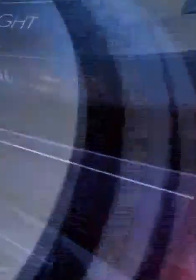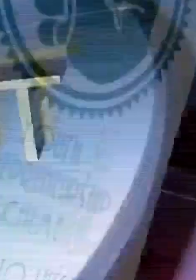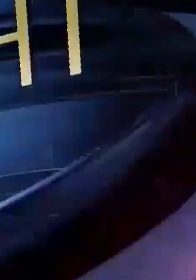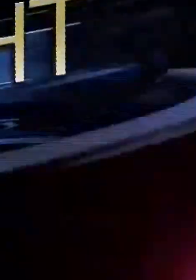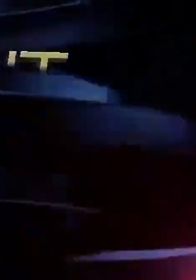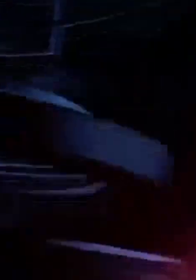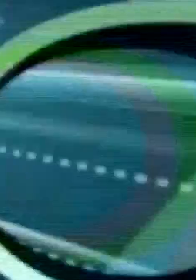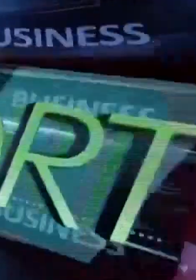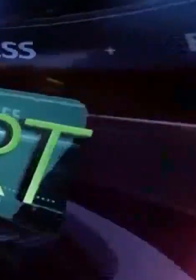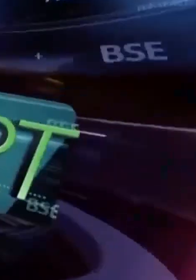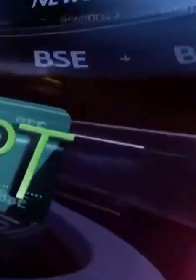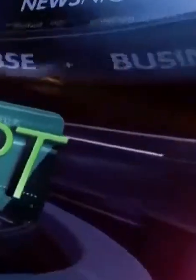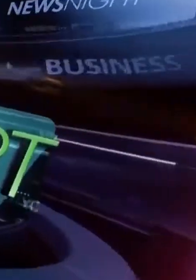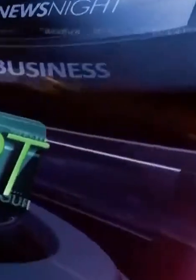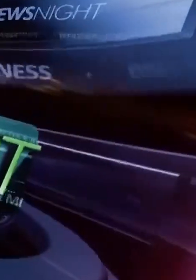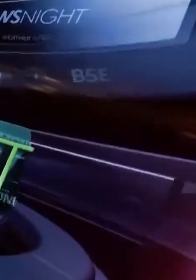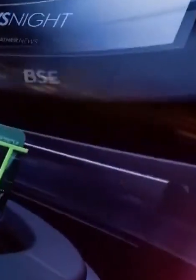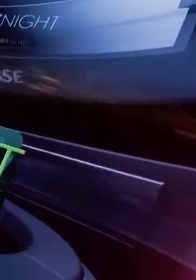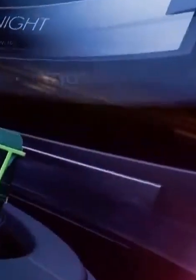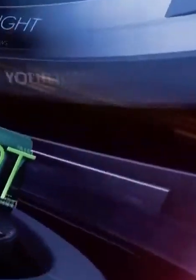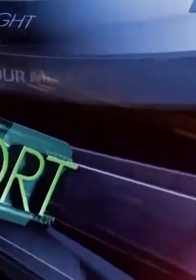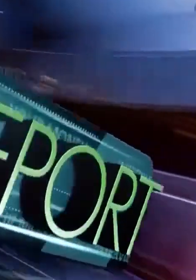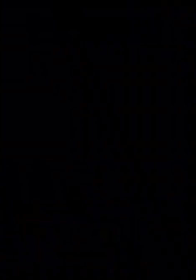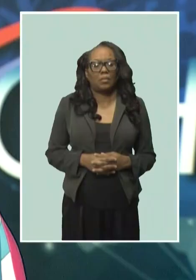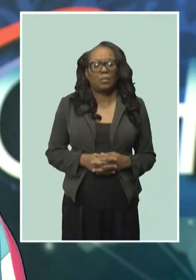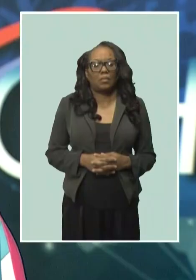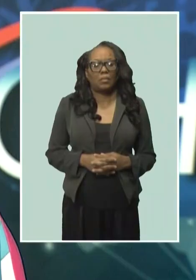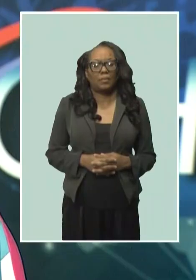to enterprise.